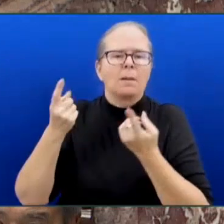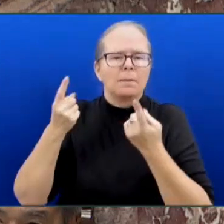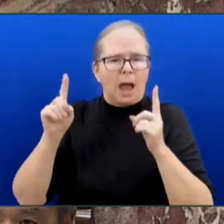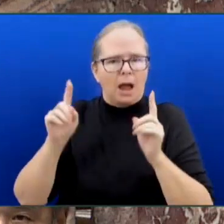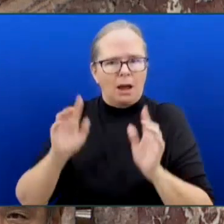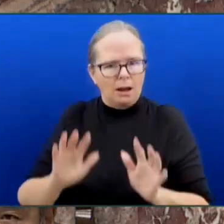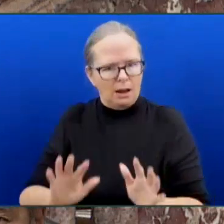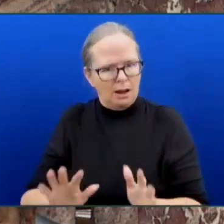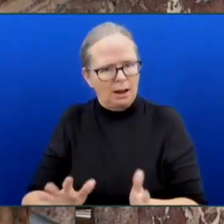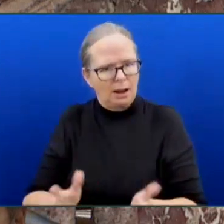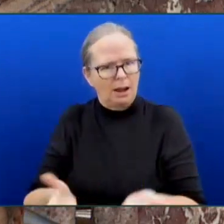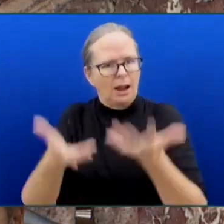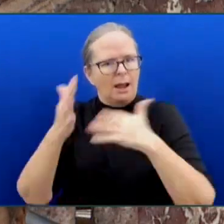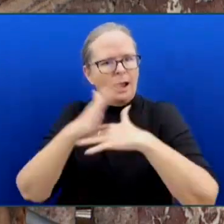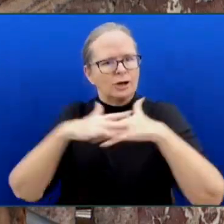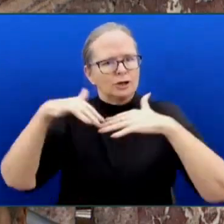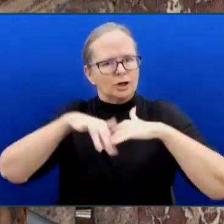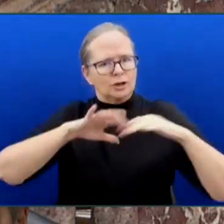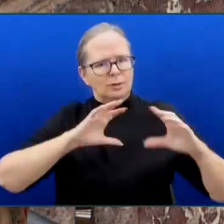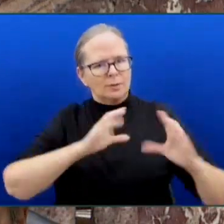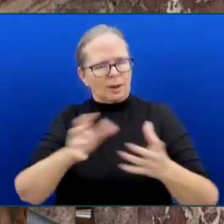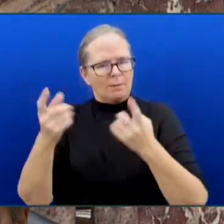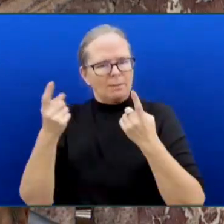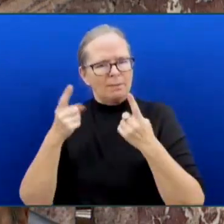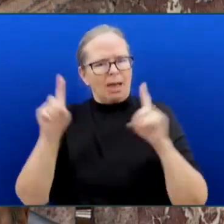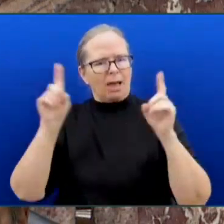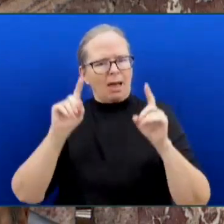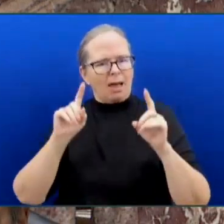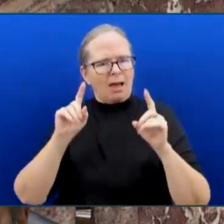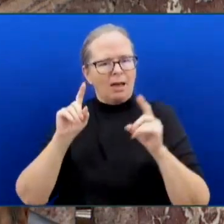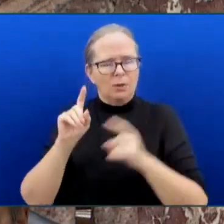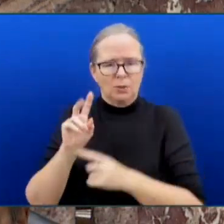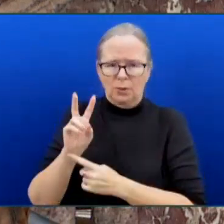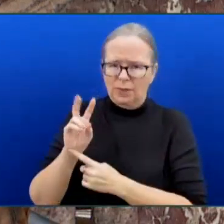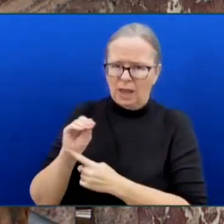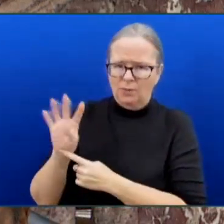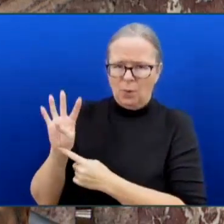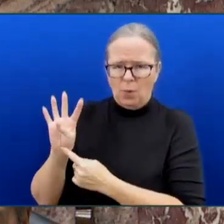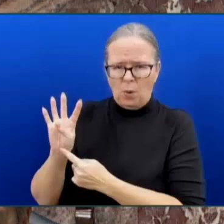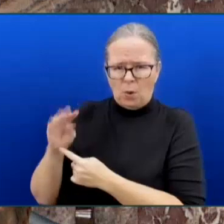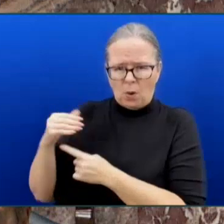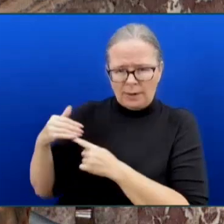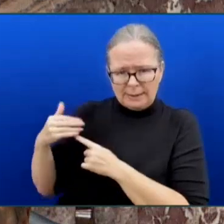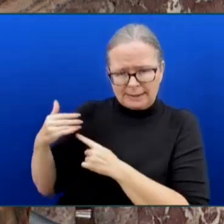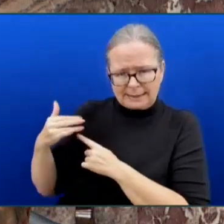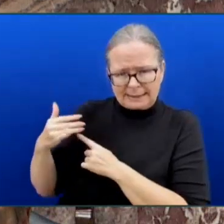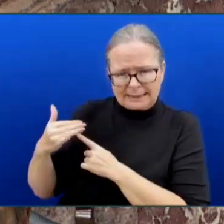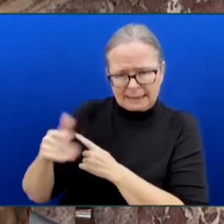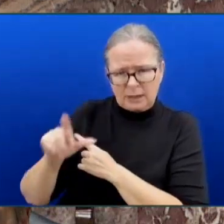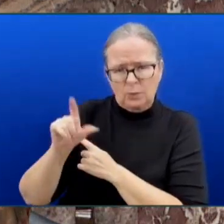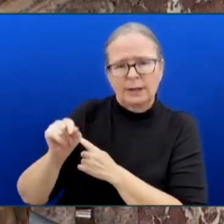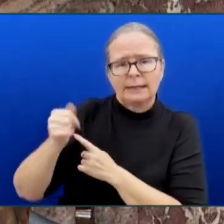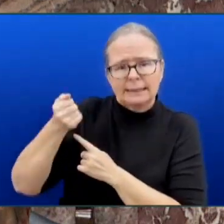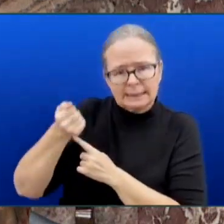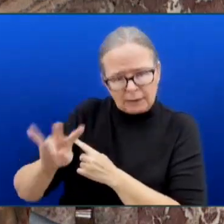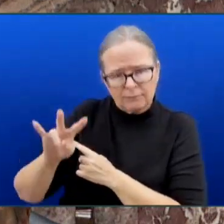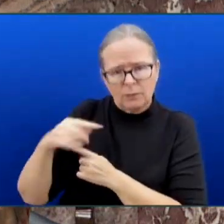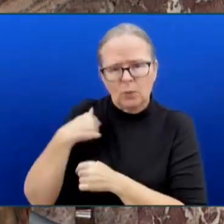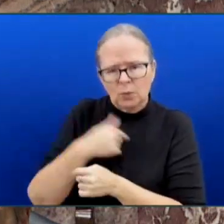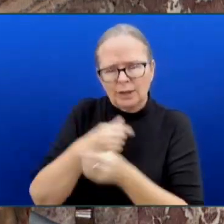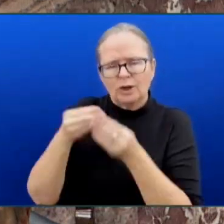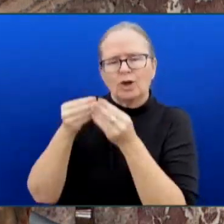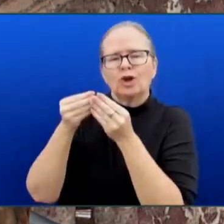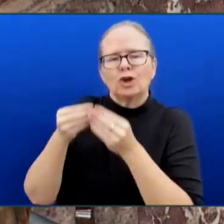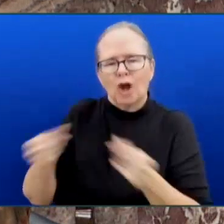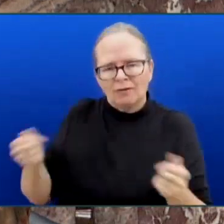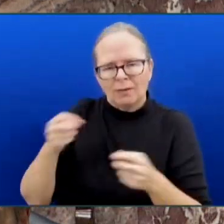From 2004 to 2017, we resolved these issues with no government programs. It wasn't just words like